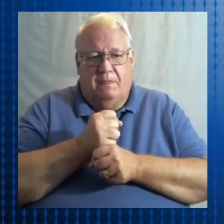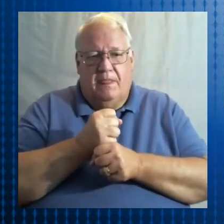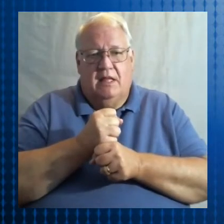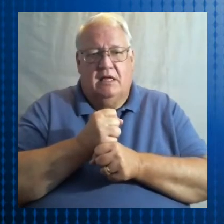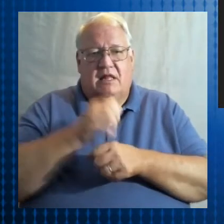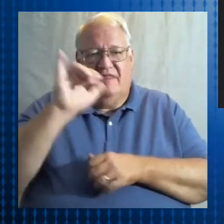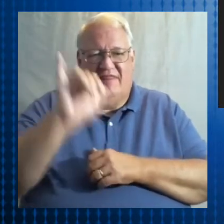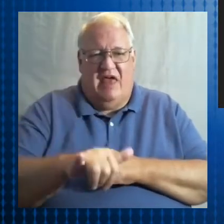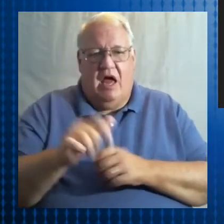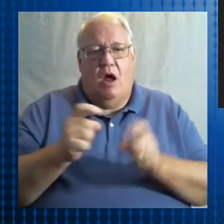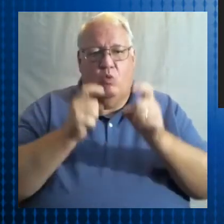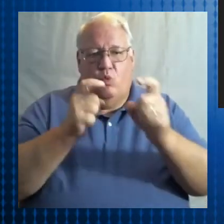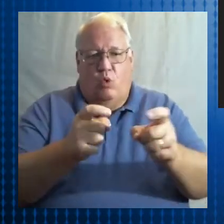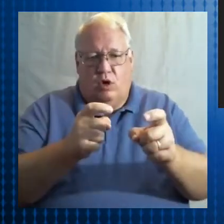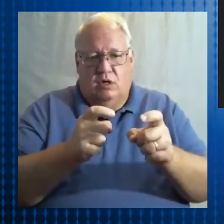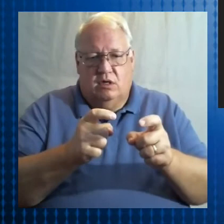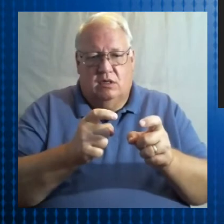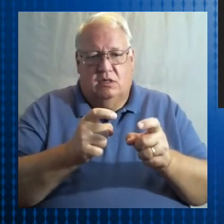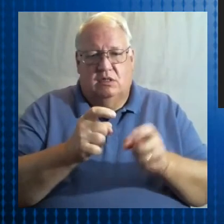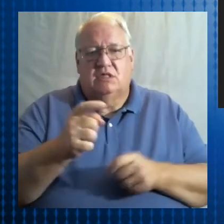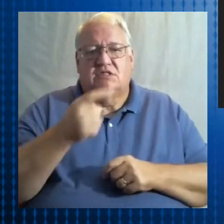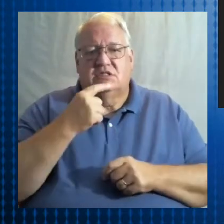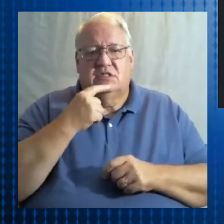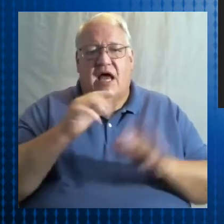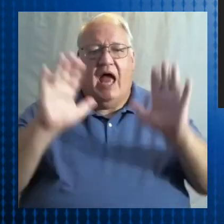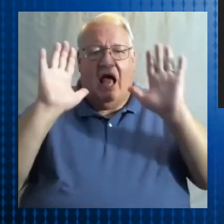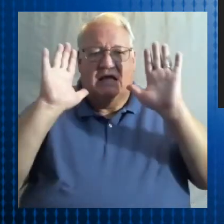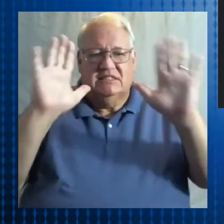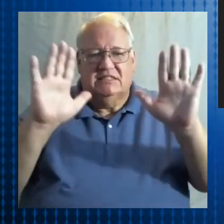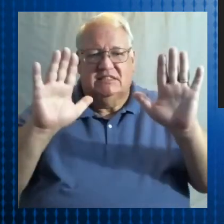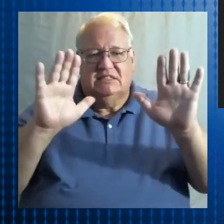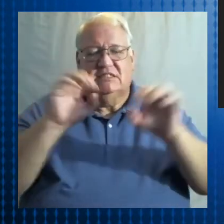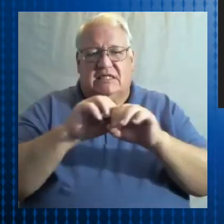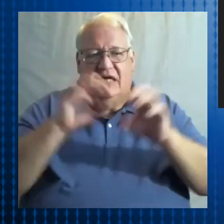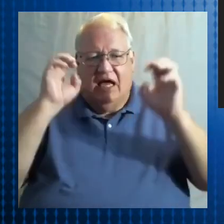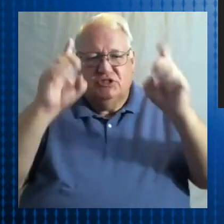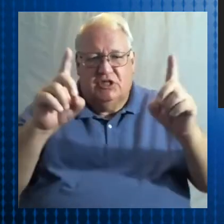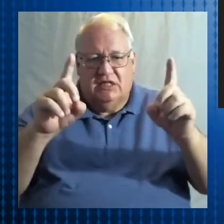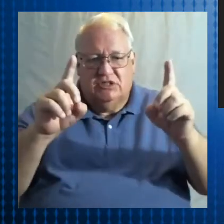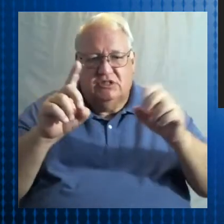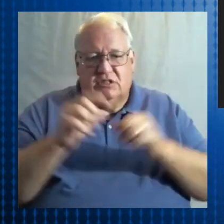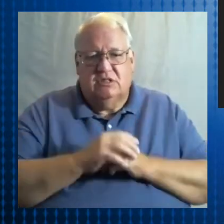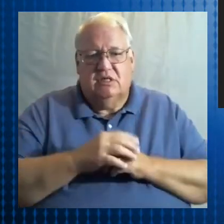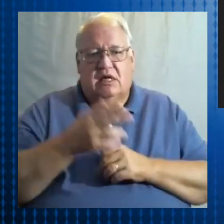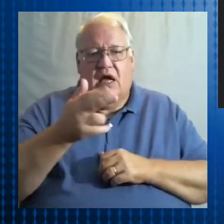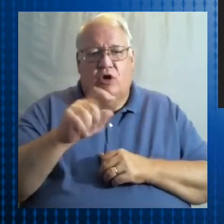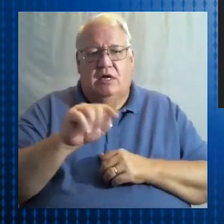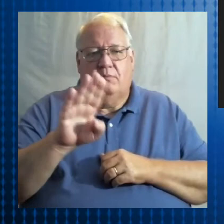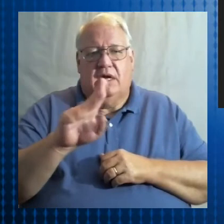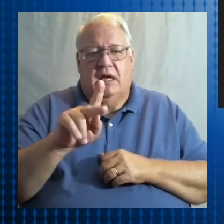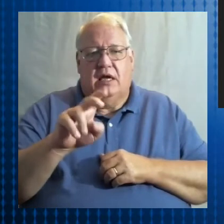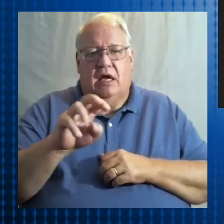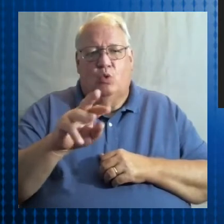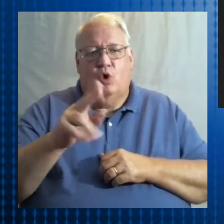this award. And it says Excellence in Education, Harriet B. Kenworthy